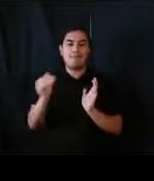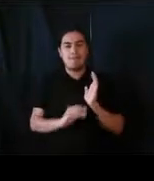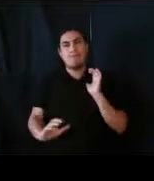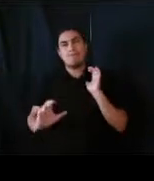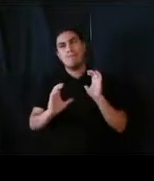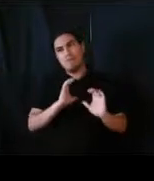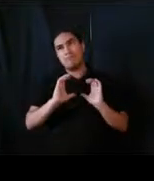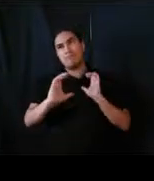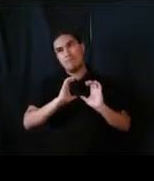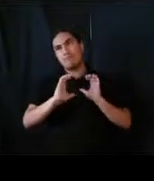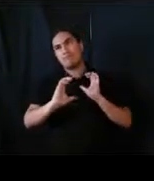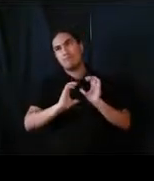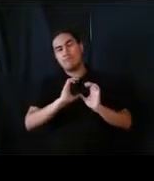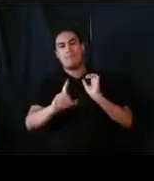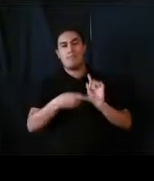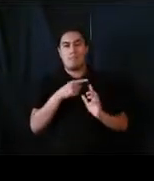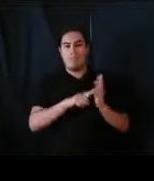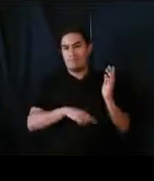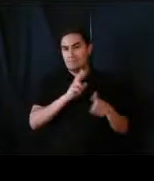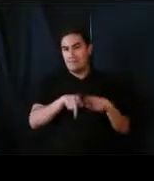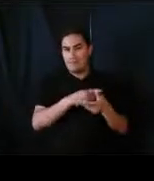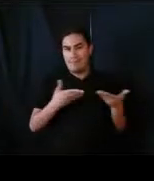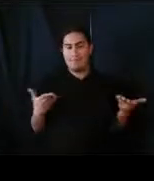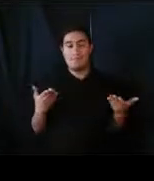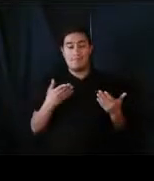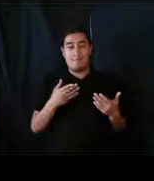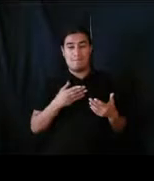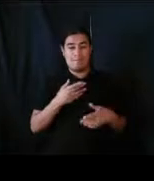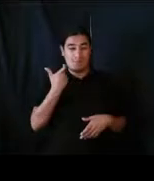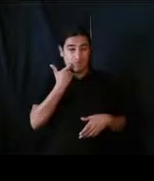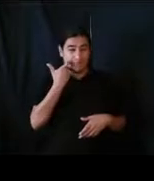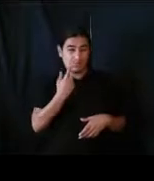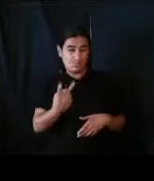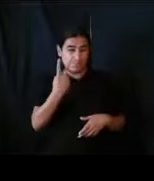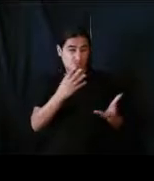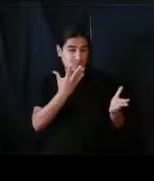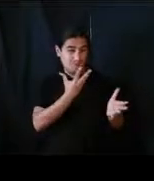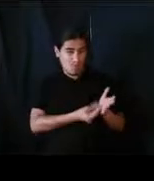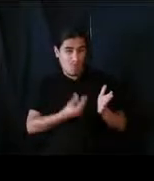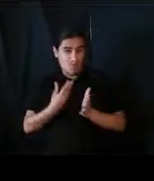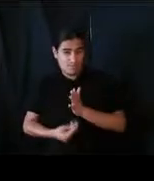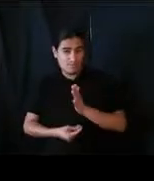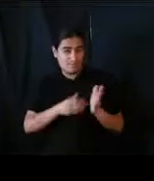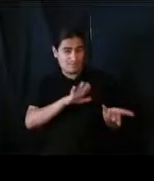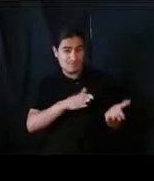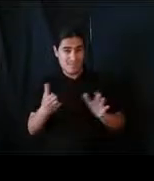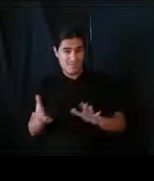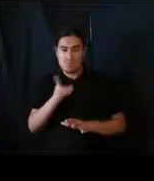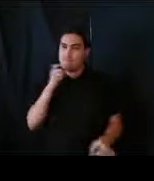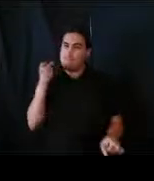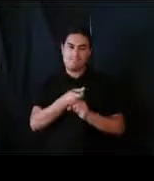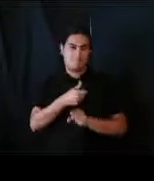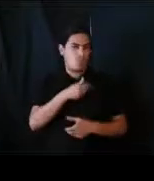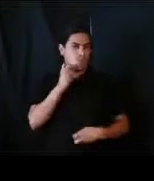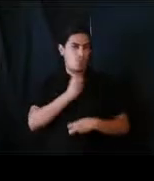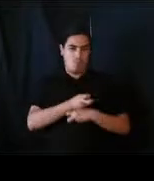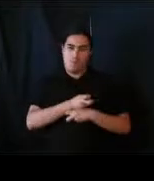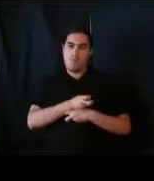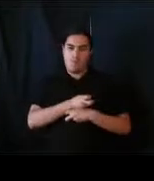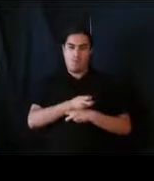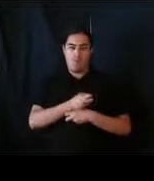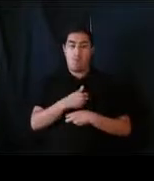to tell you that these two past fatalities have hit me uh really hard and i will